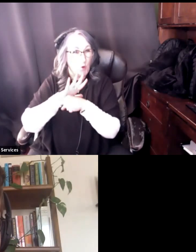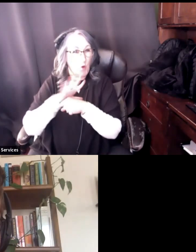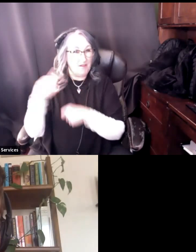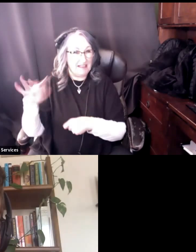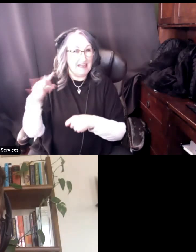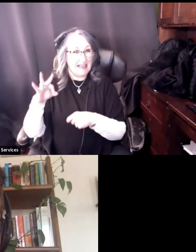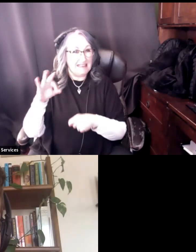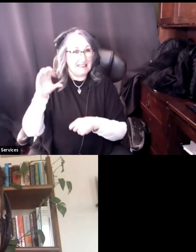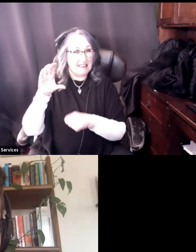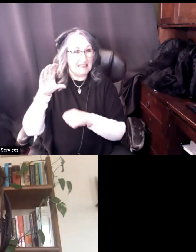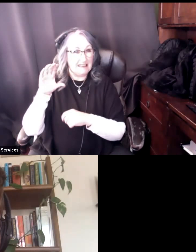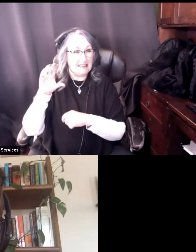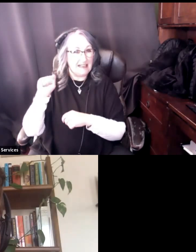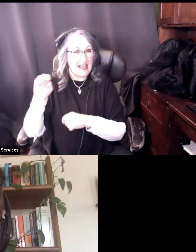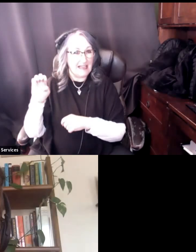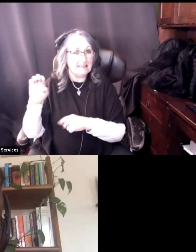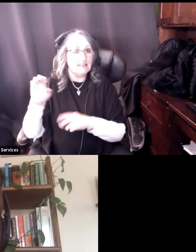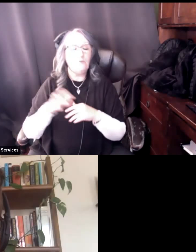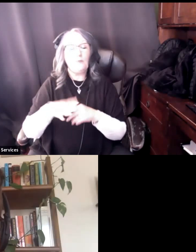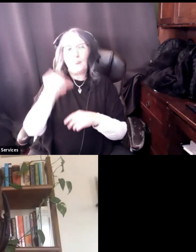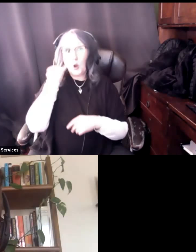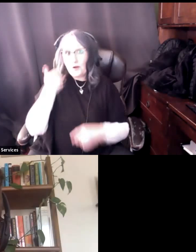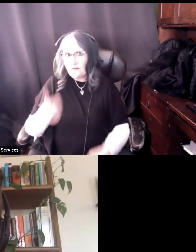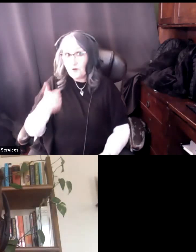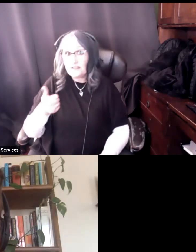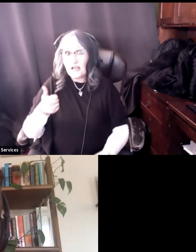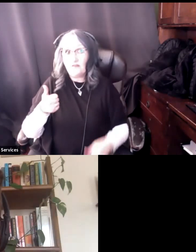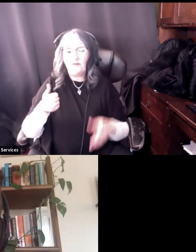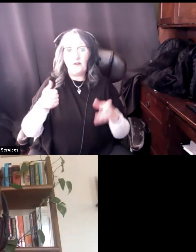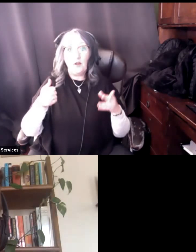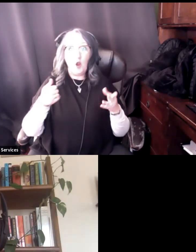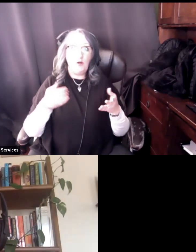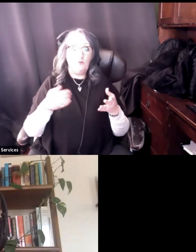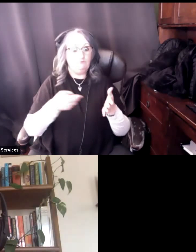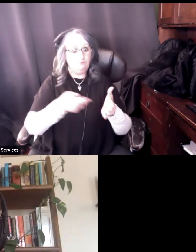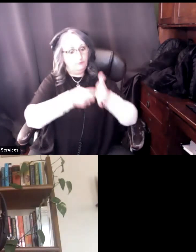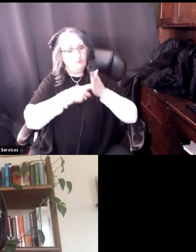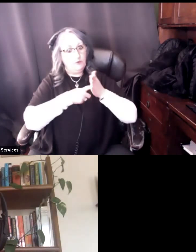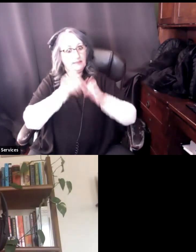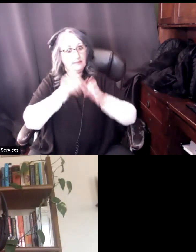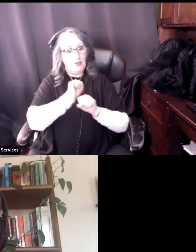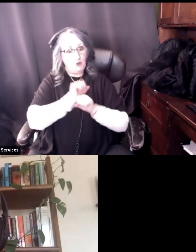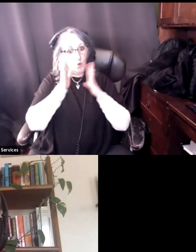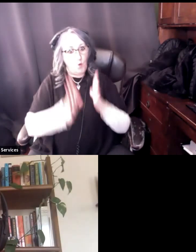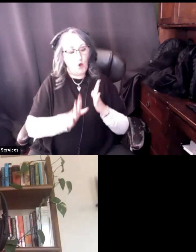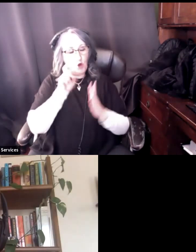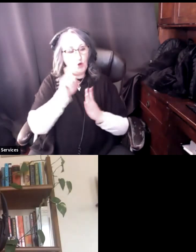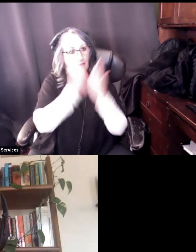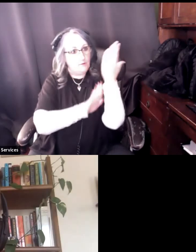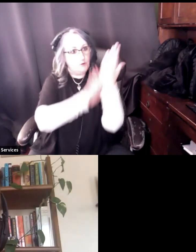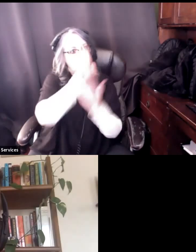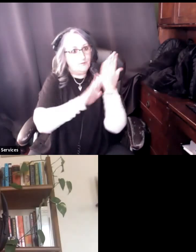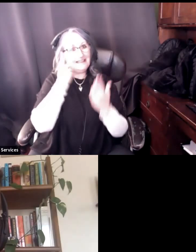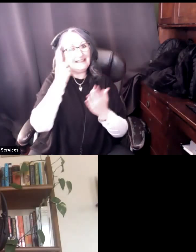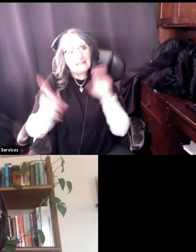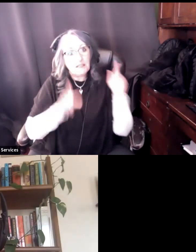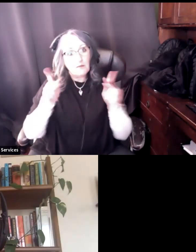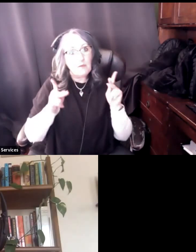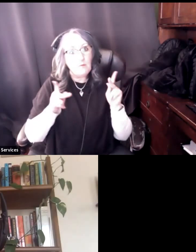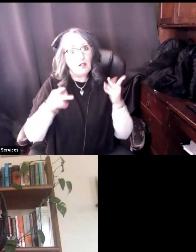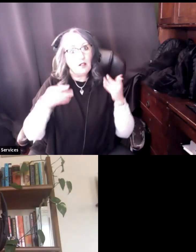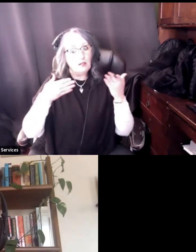cases, or if you are an essential worker and have to interface with a lot of